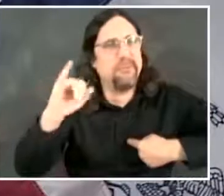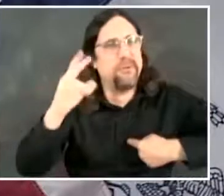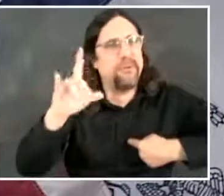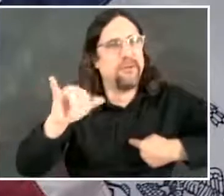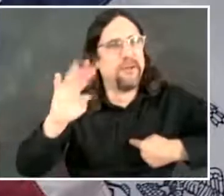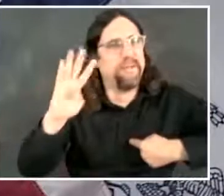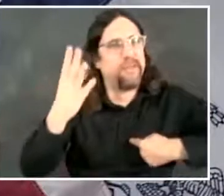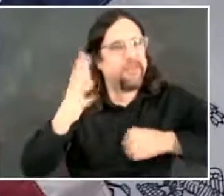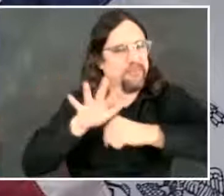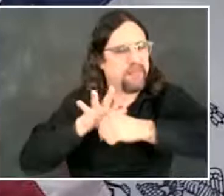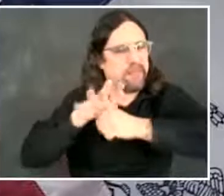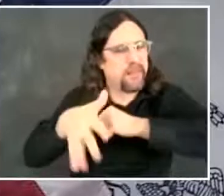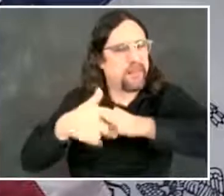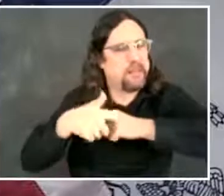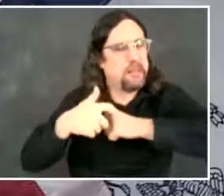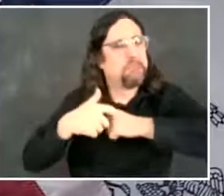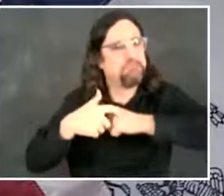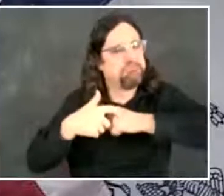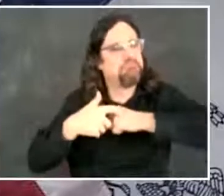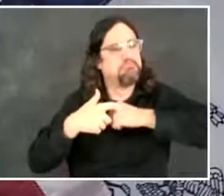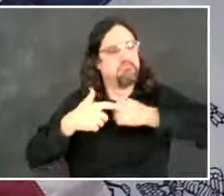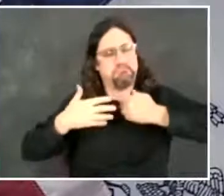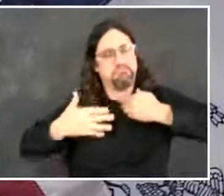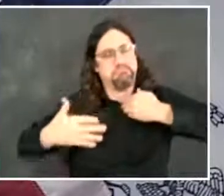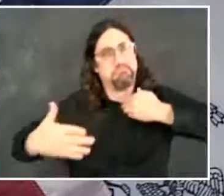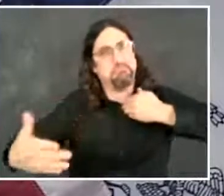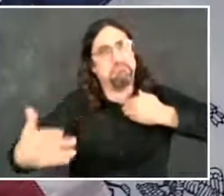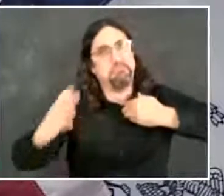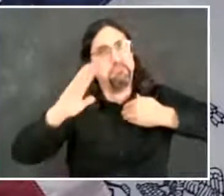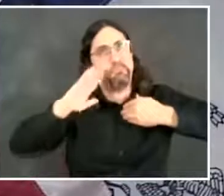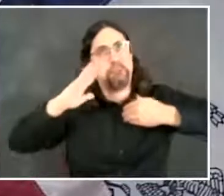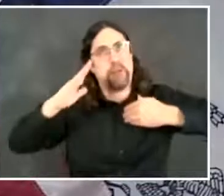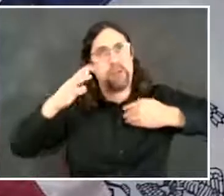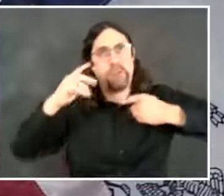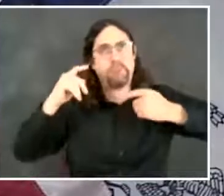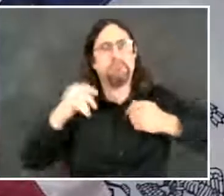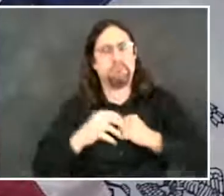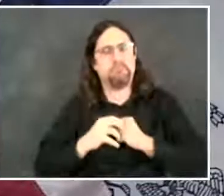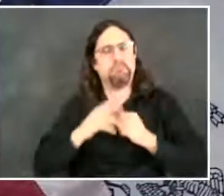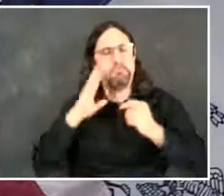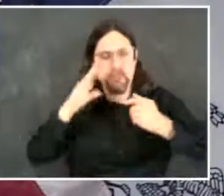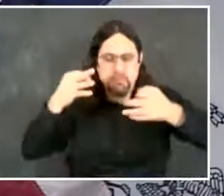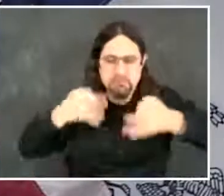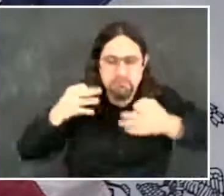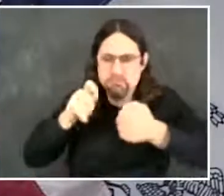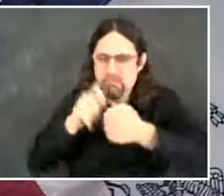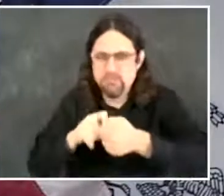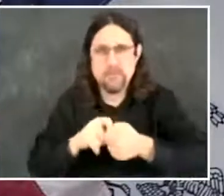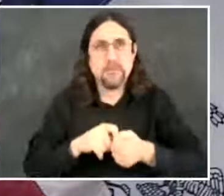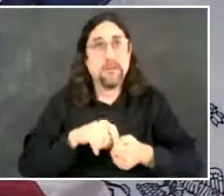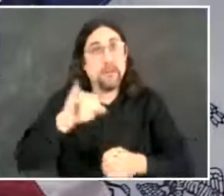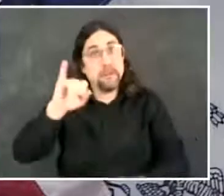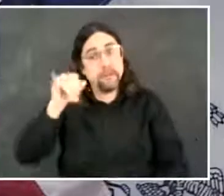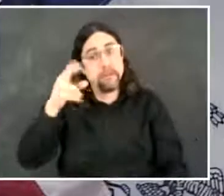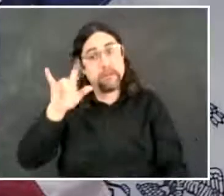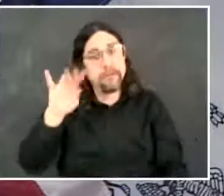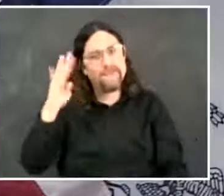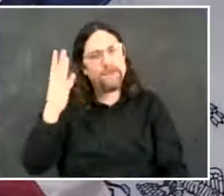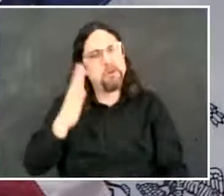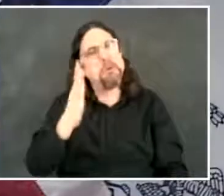fashion. But we're going to have a lot we have to decide about how to do that safely, safety first, social distancing